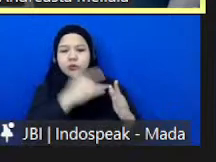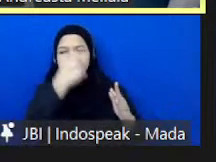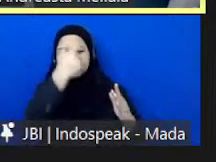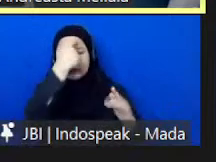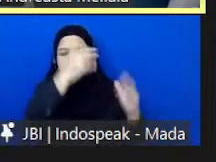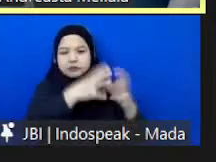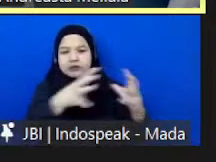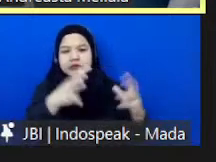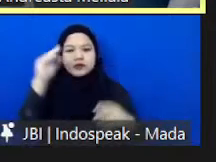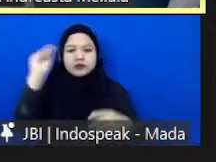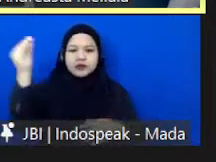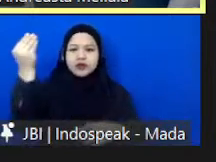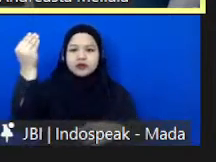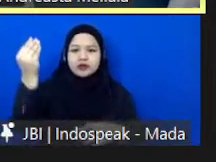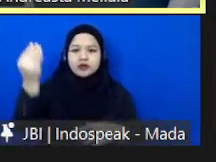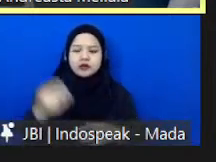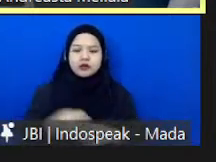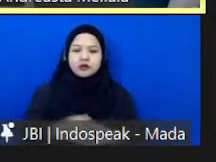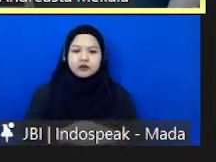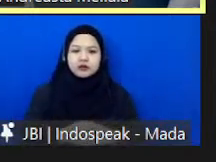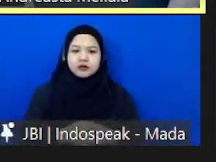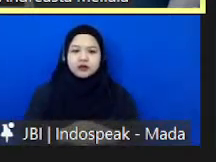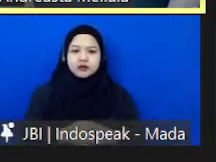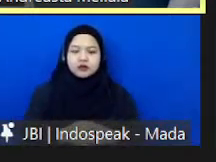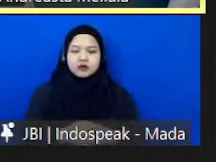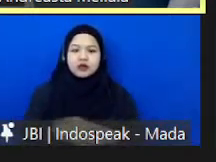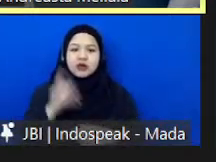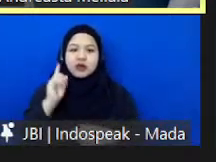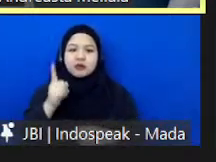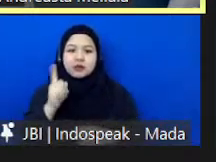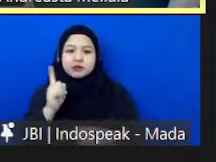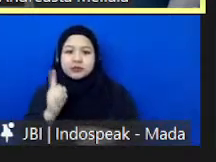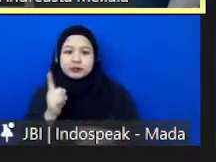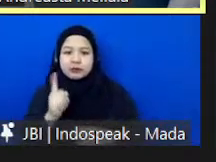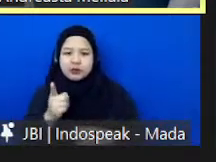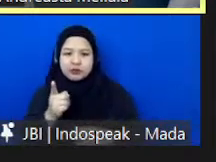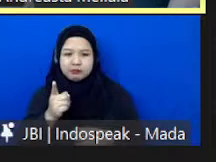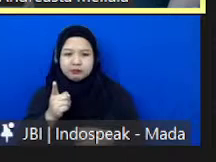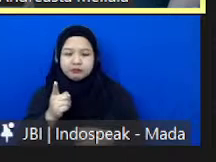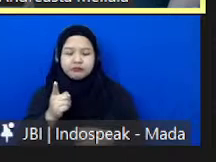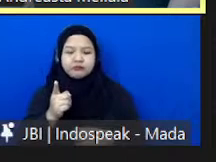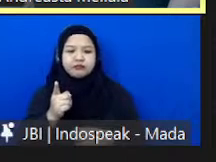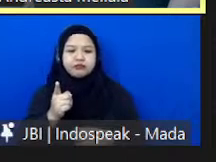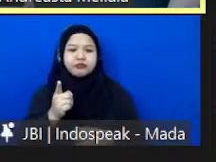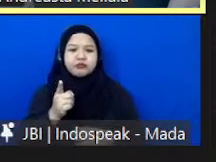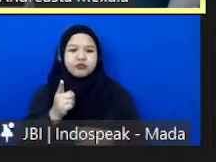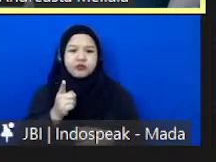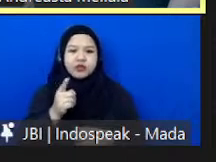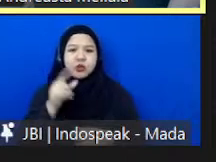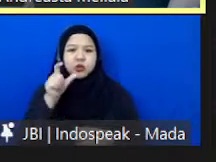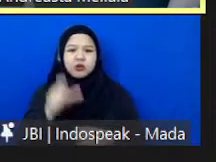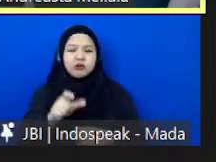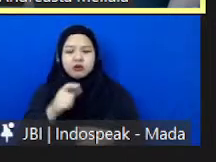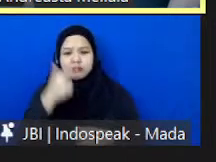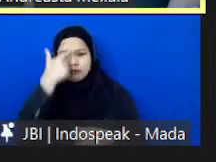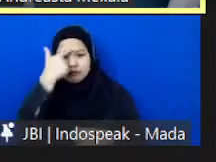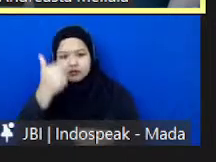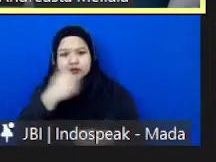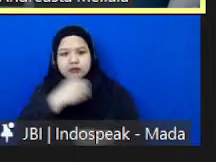Jakarta. And the main reason, because of there's no medical specialists available to treat